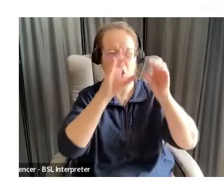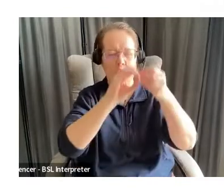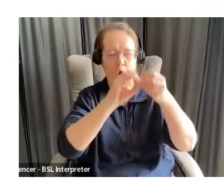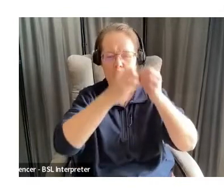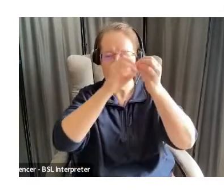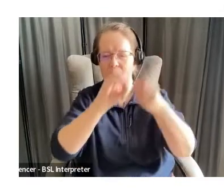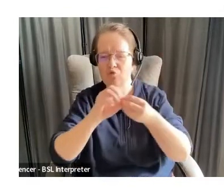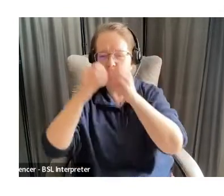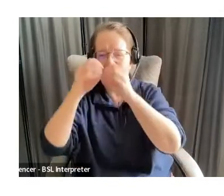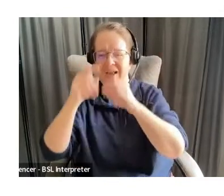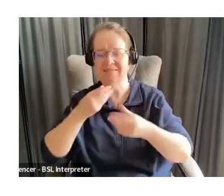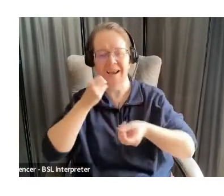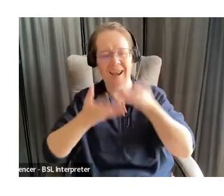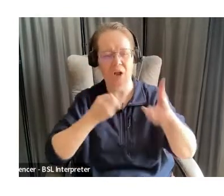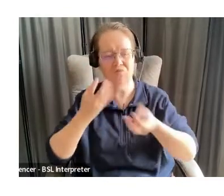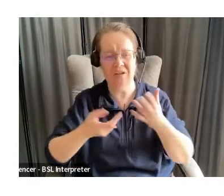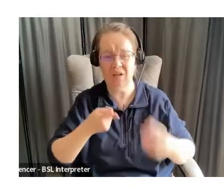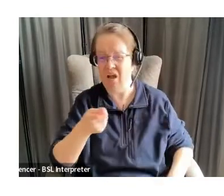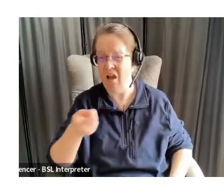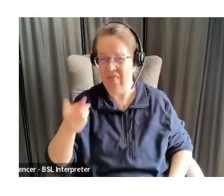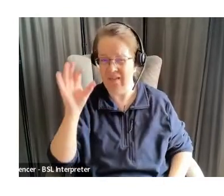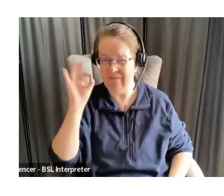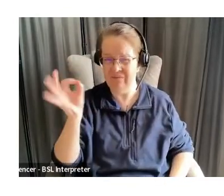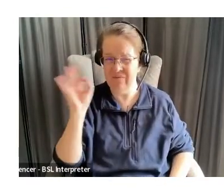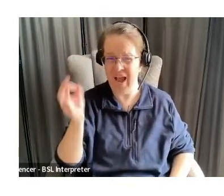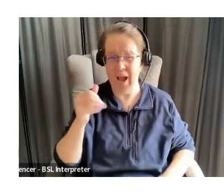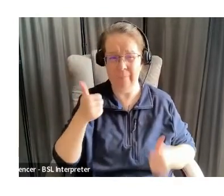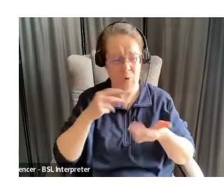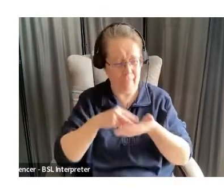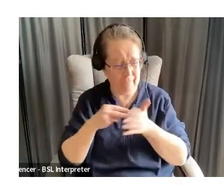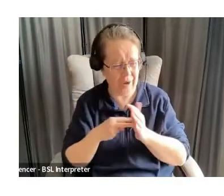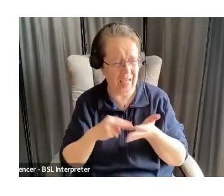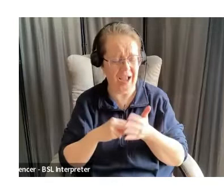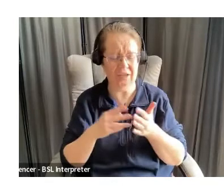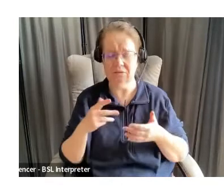these narratives. I think that's a really good way of planning, organizing.